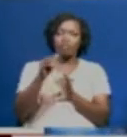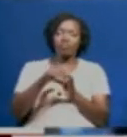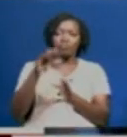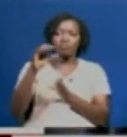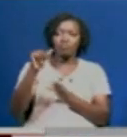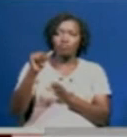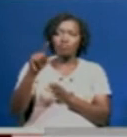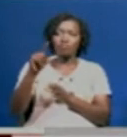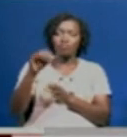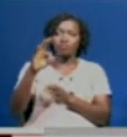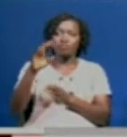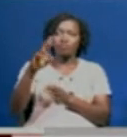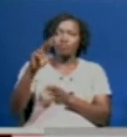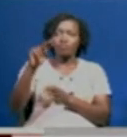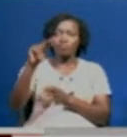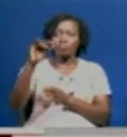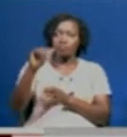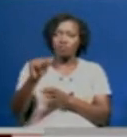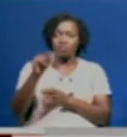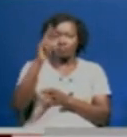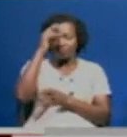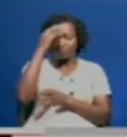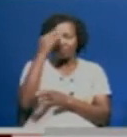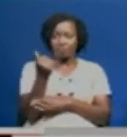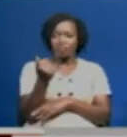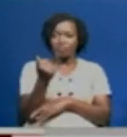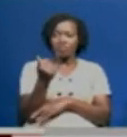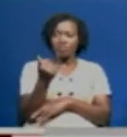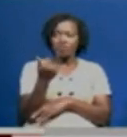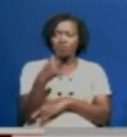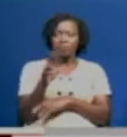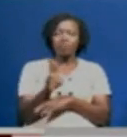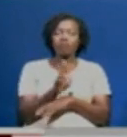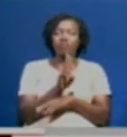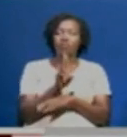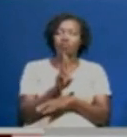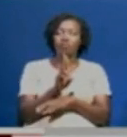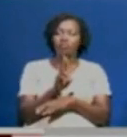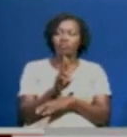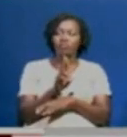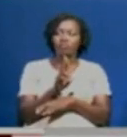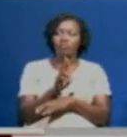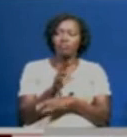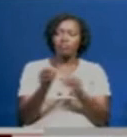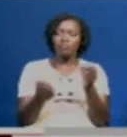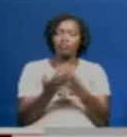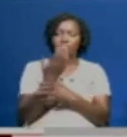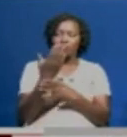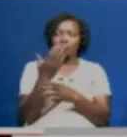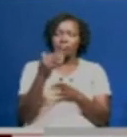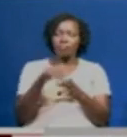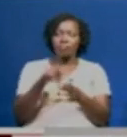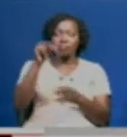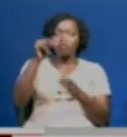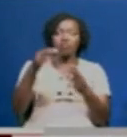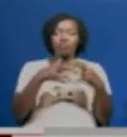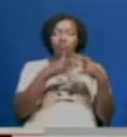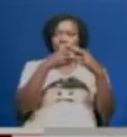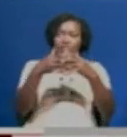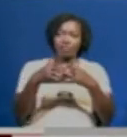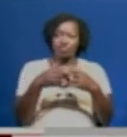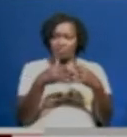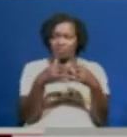Falcon 9 rocket. The reason why we are using the launch facility in North America is because